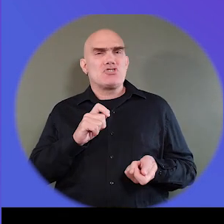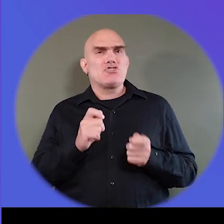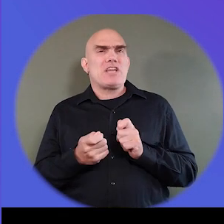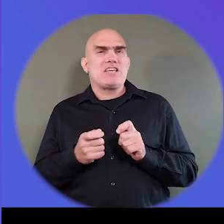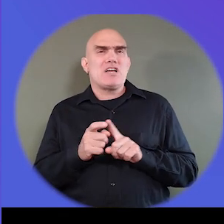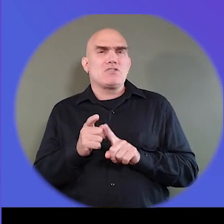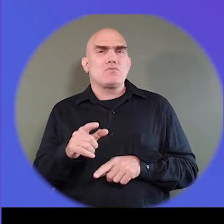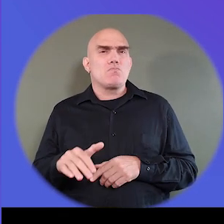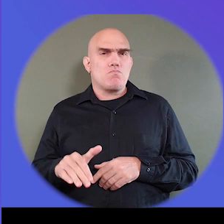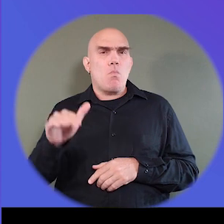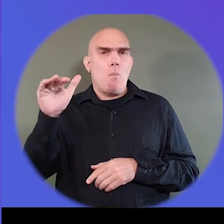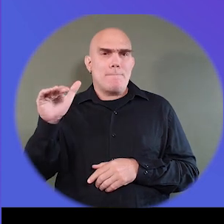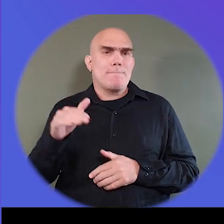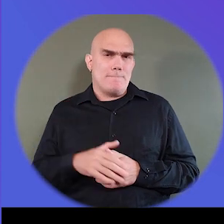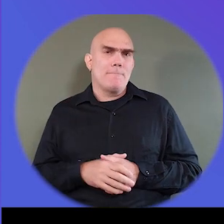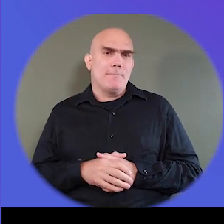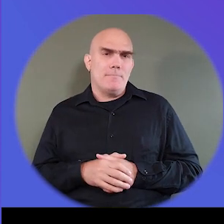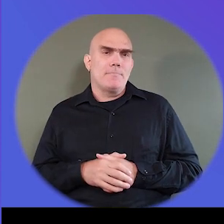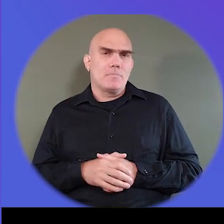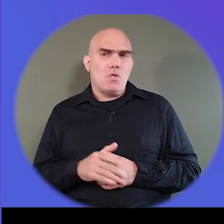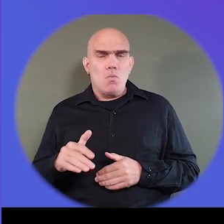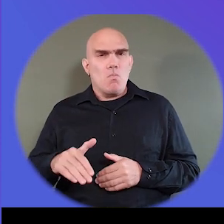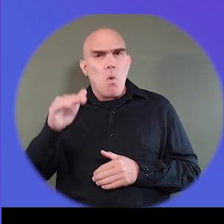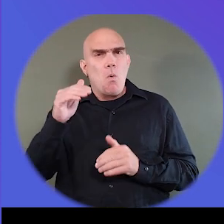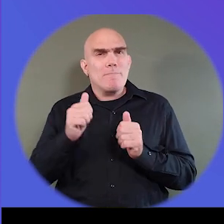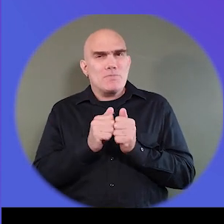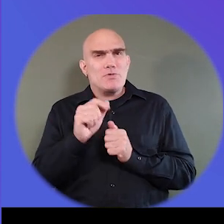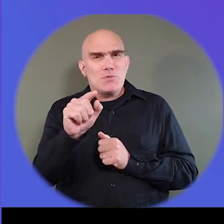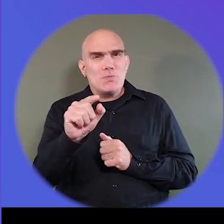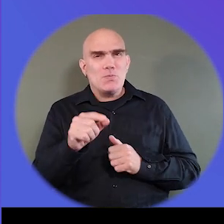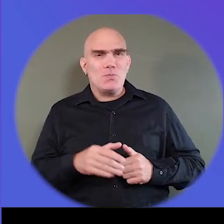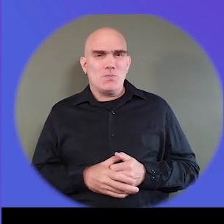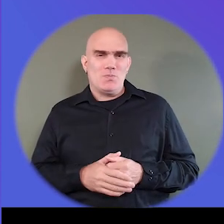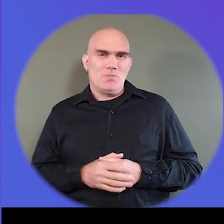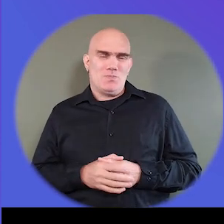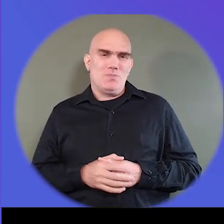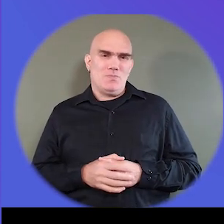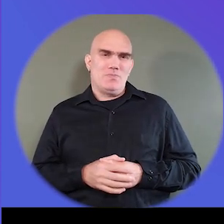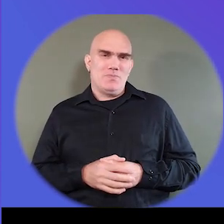change as you grow up. They grow up with you.